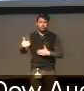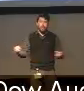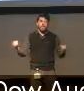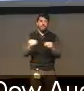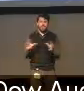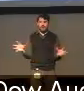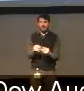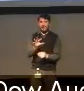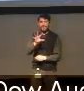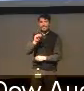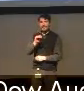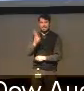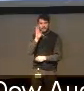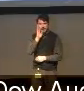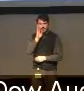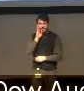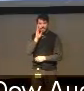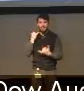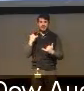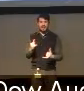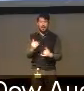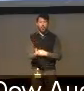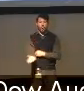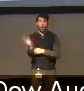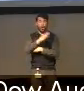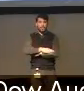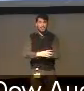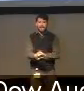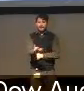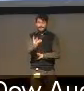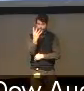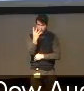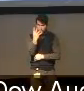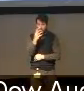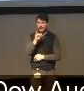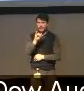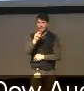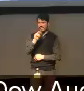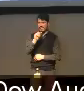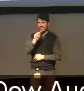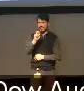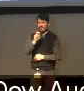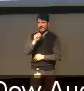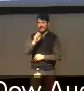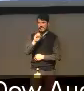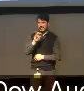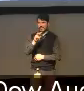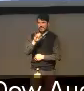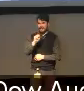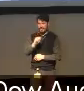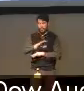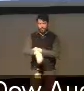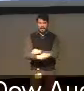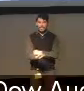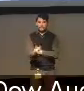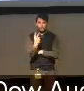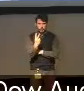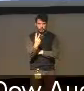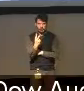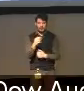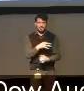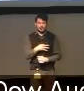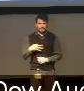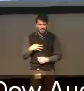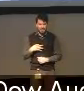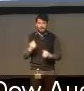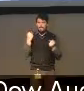moving from 1 and 1, we have 4 daytime intensivists and 2 nighttime intensivists, in addition to many pulmonary and critical care and anesthesia surgical